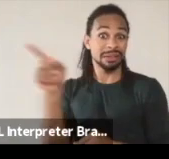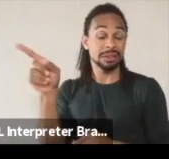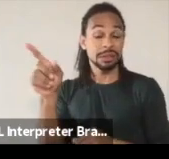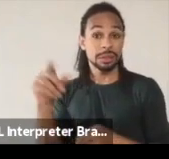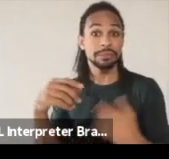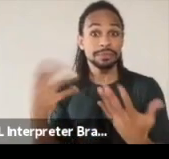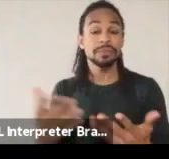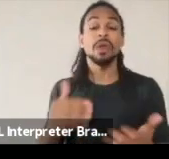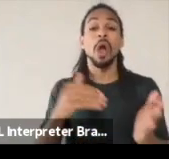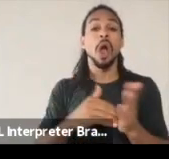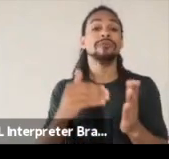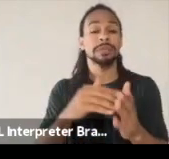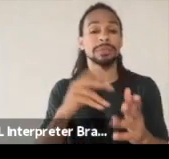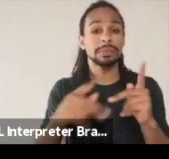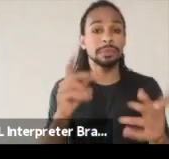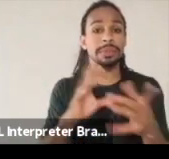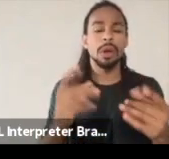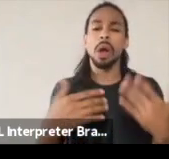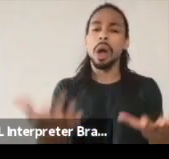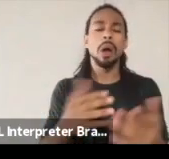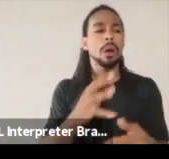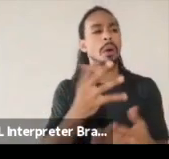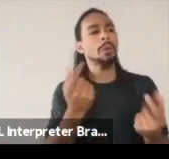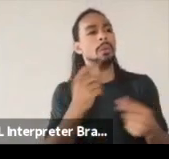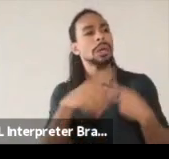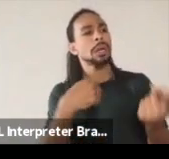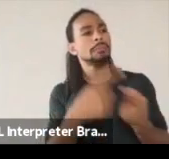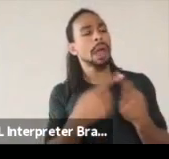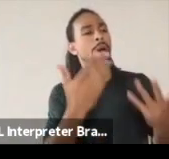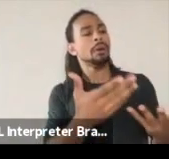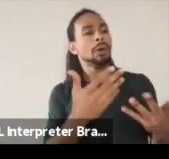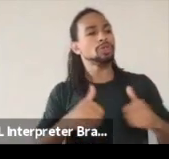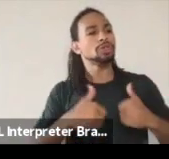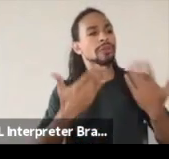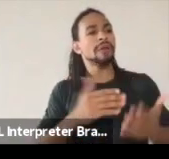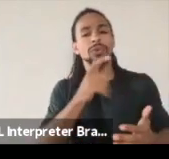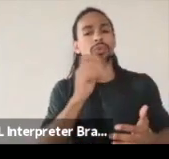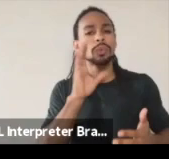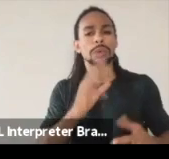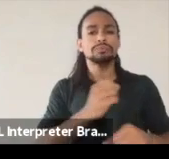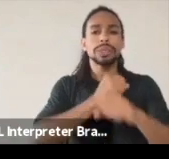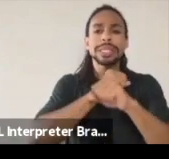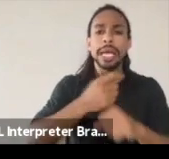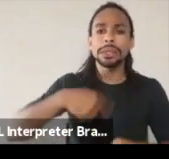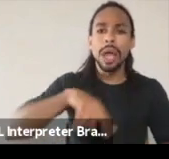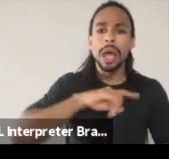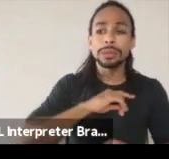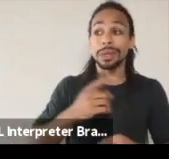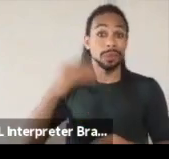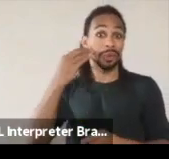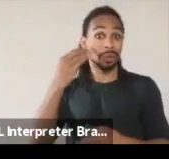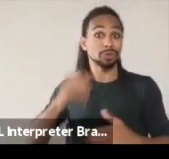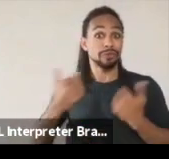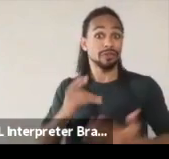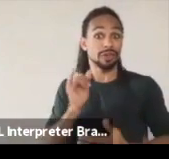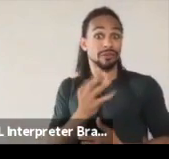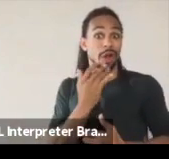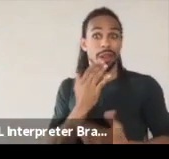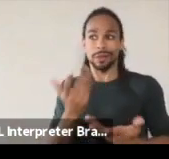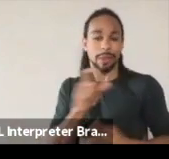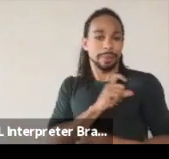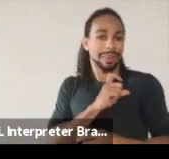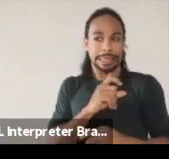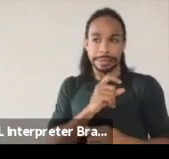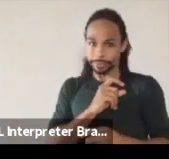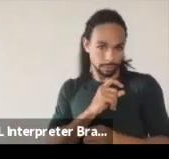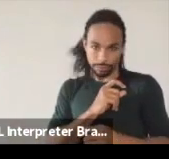abolition. People say, well, what about the survivors? Who will protect us? And what we know as survivors of color is that the police have not kept us safe,